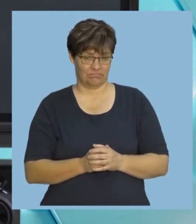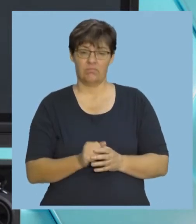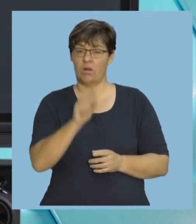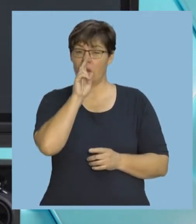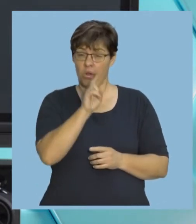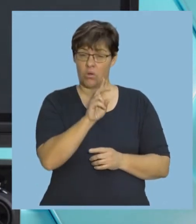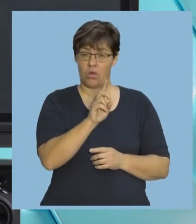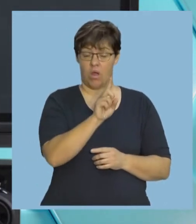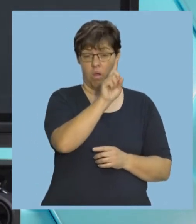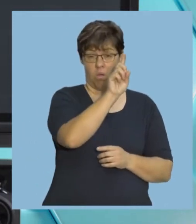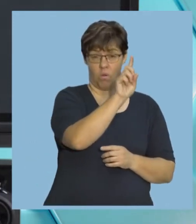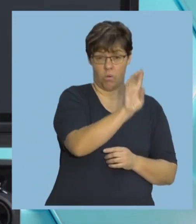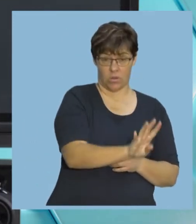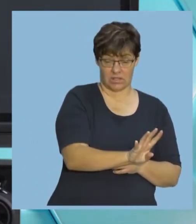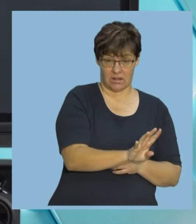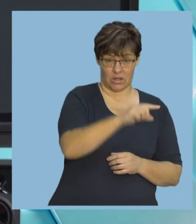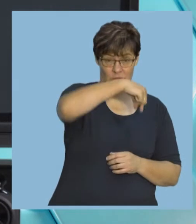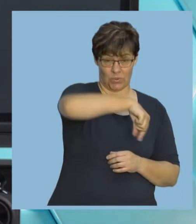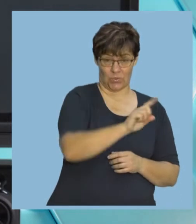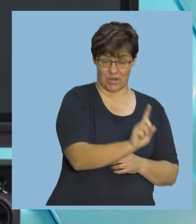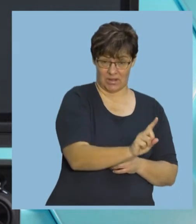lower quartile, the